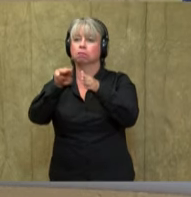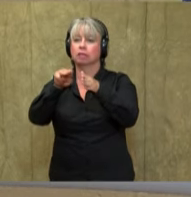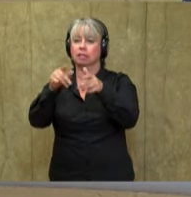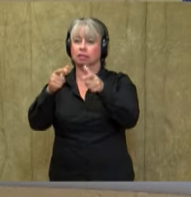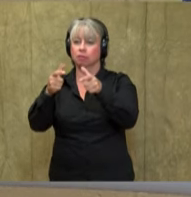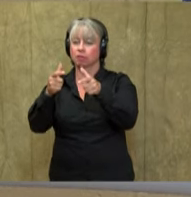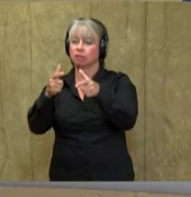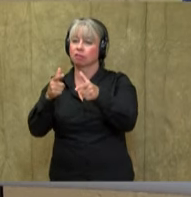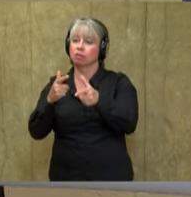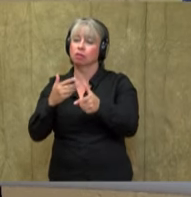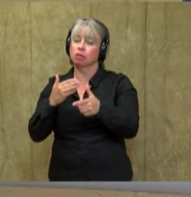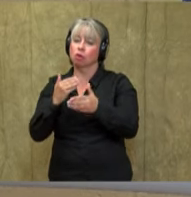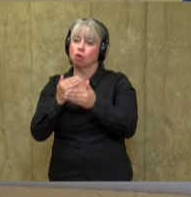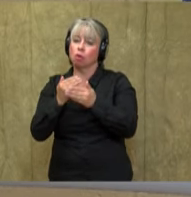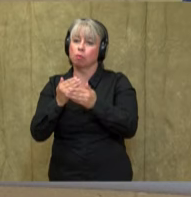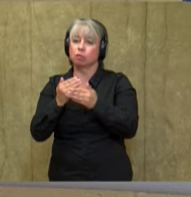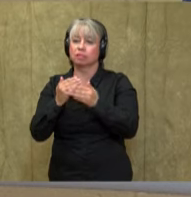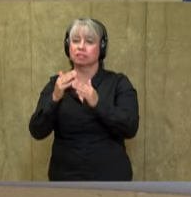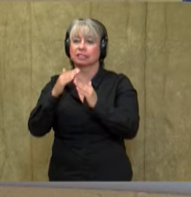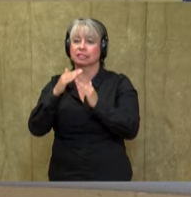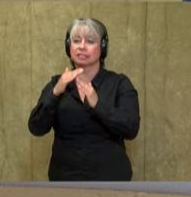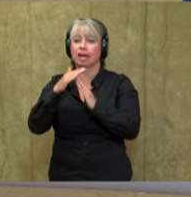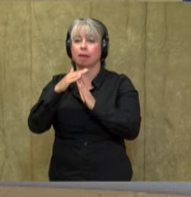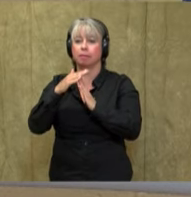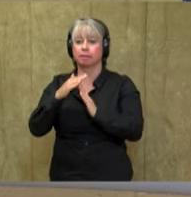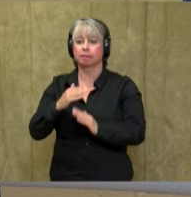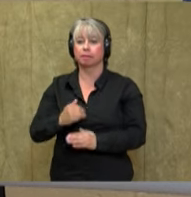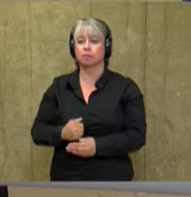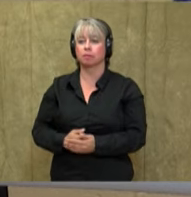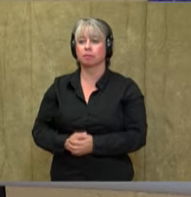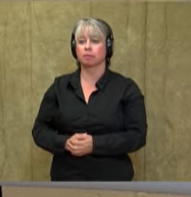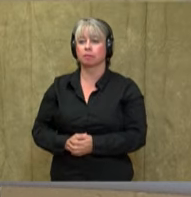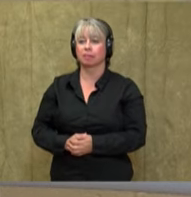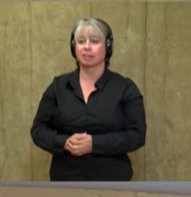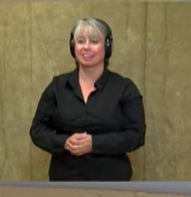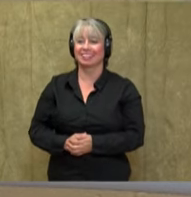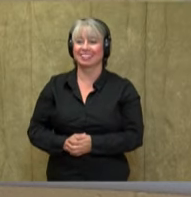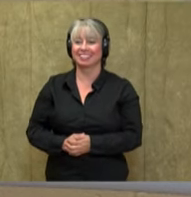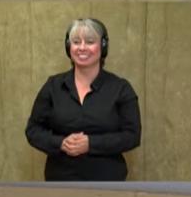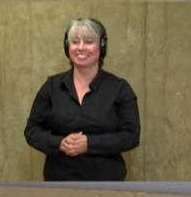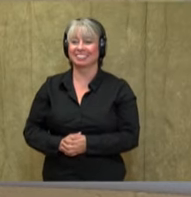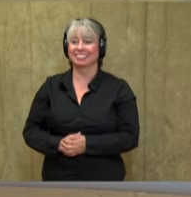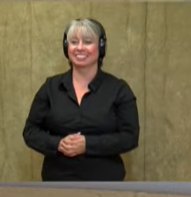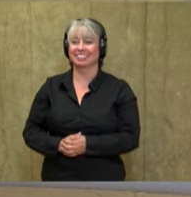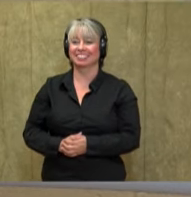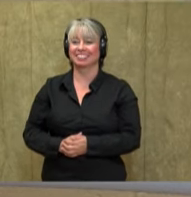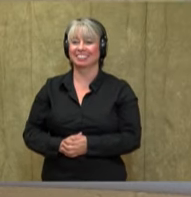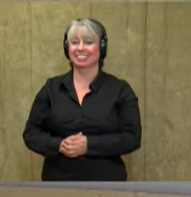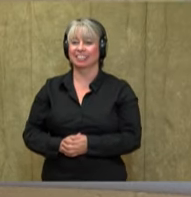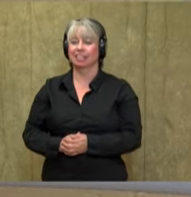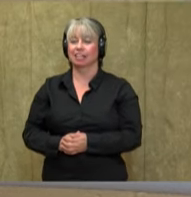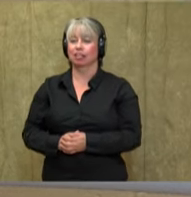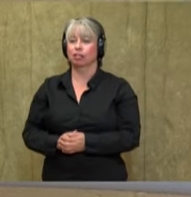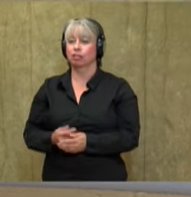That one's almost to the rim. I'm gonna have to open up my other one. See if we can do this one-handed.